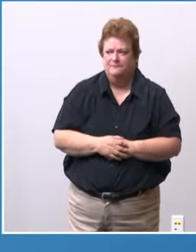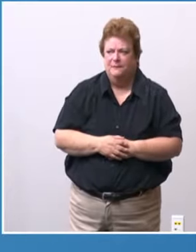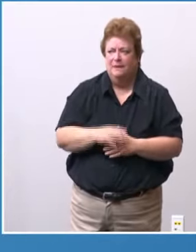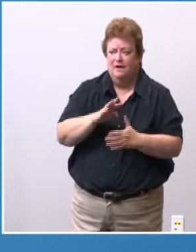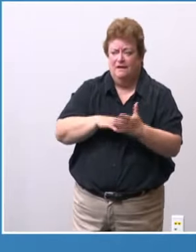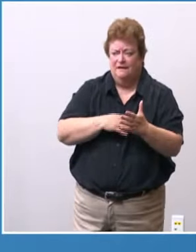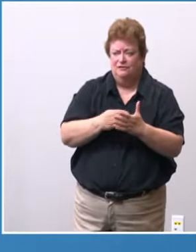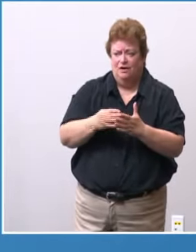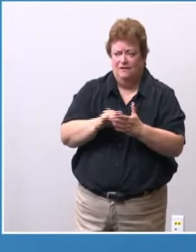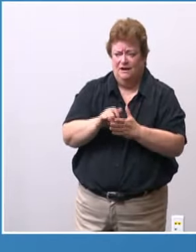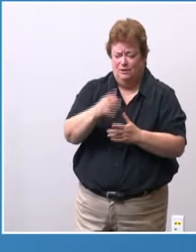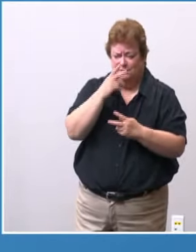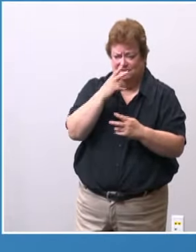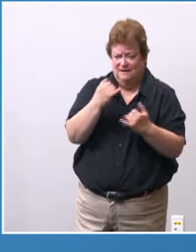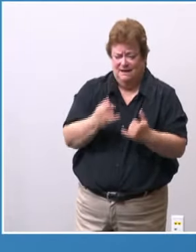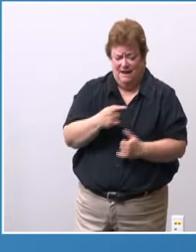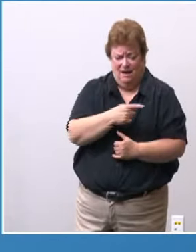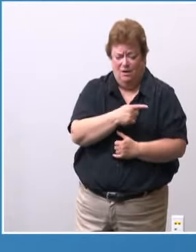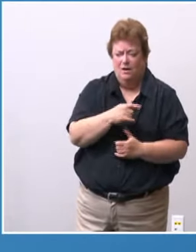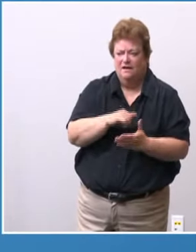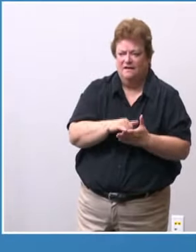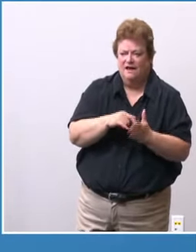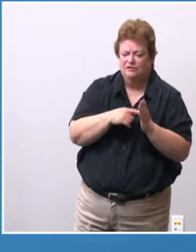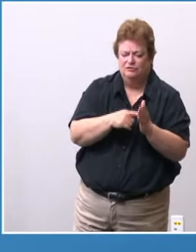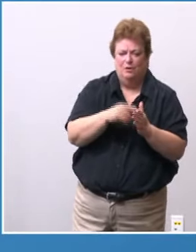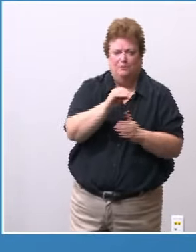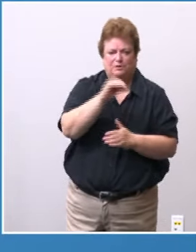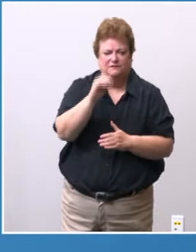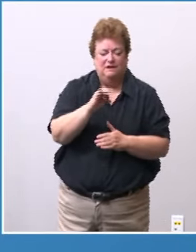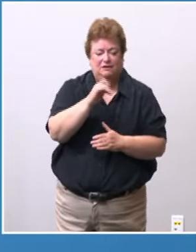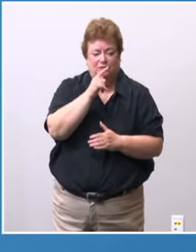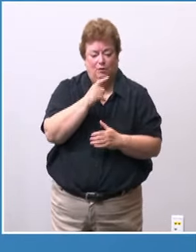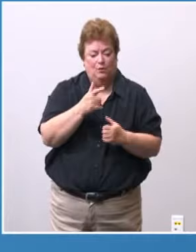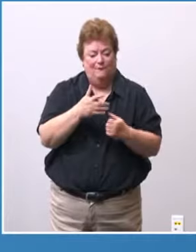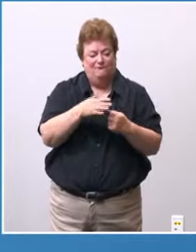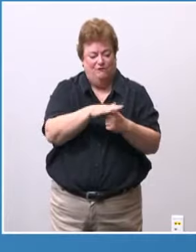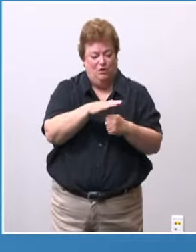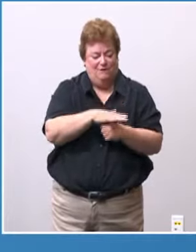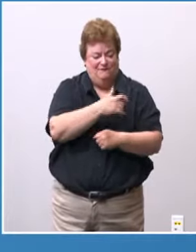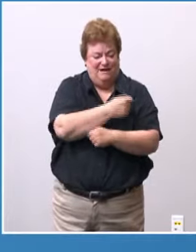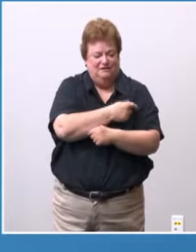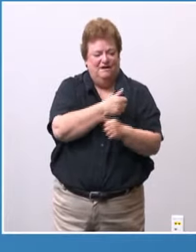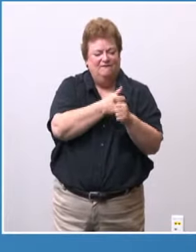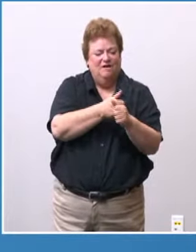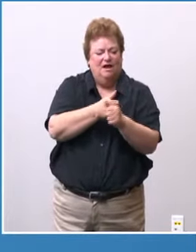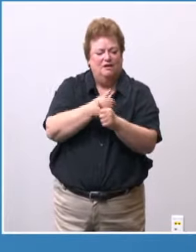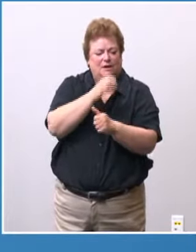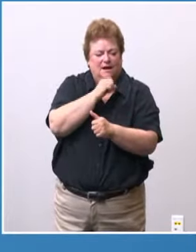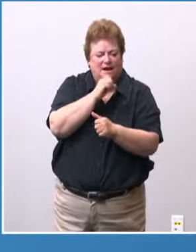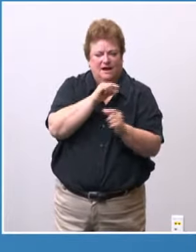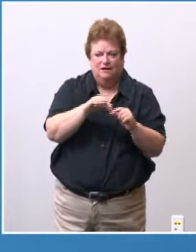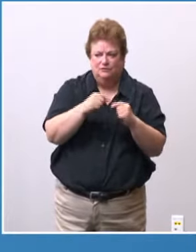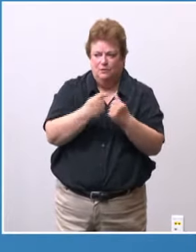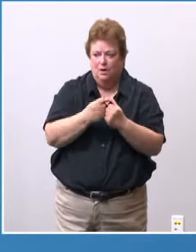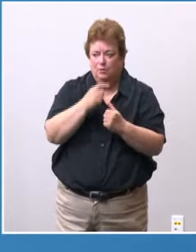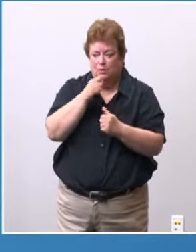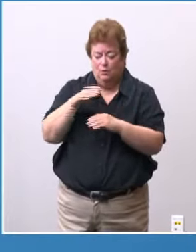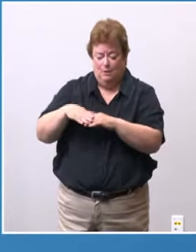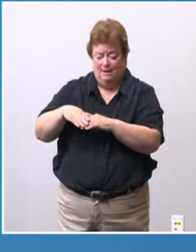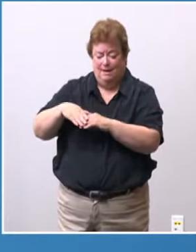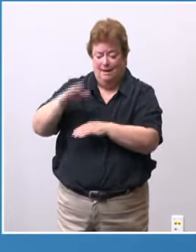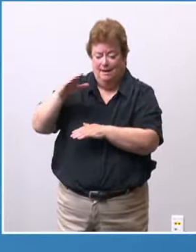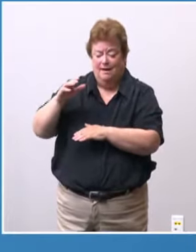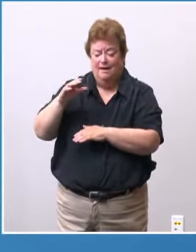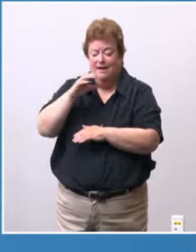chart you're seeing now shows the percentage of those fully vaccinated by age group. All age groups above age 45